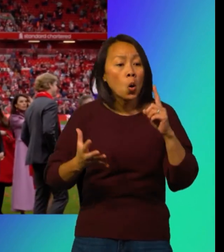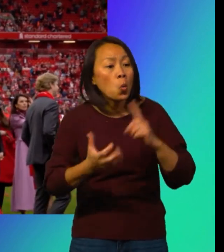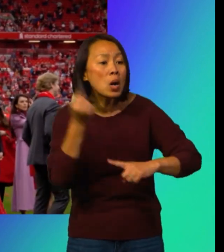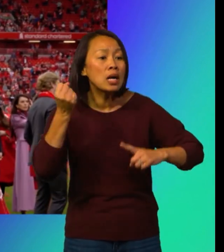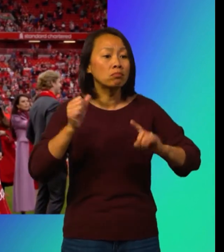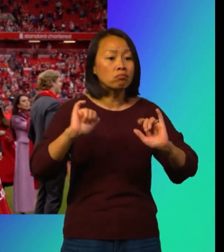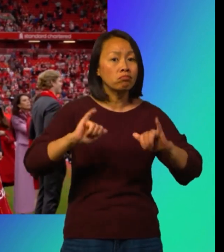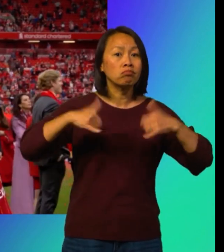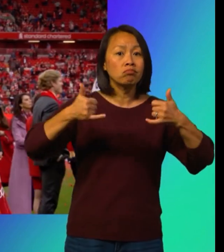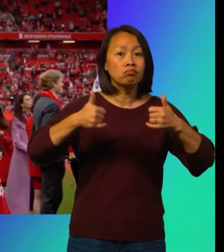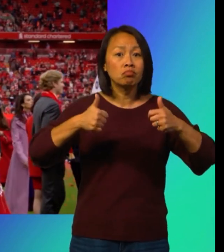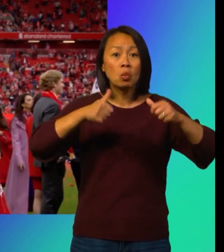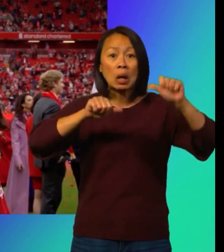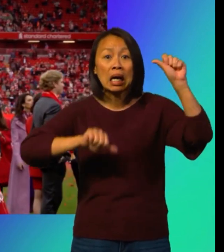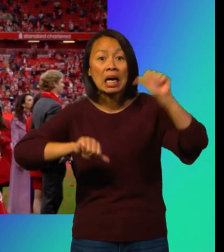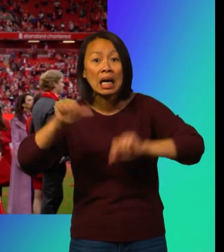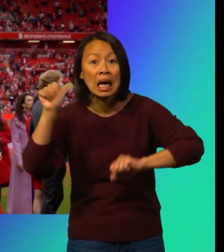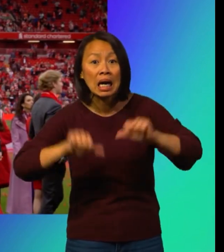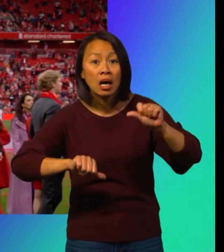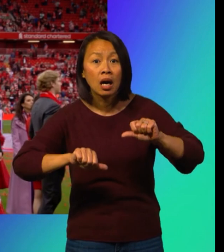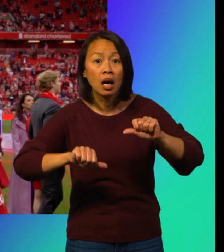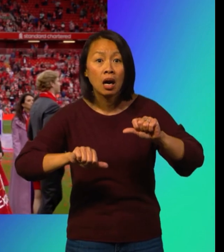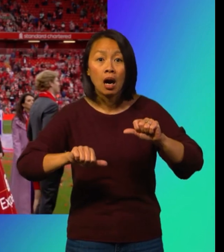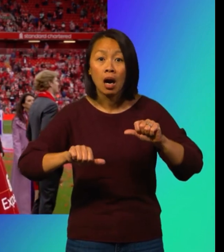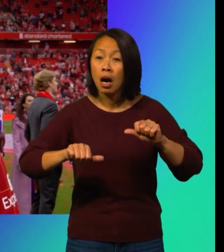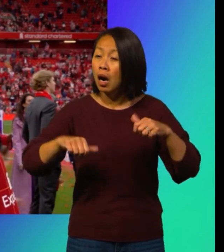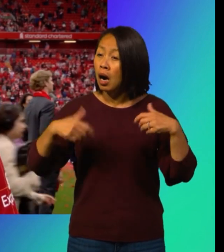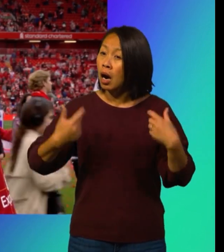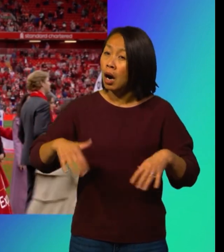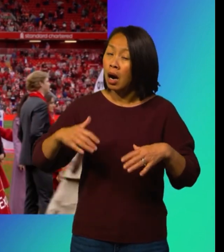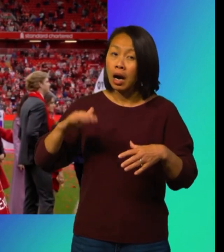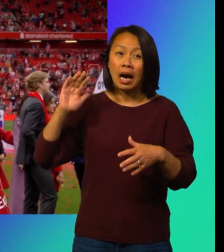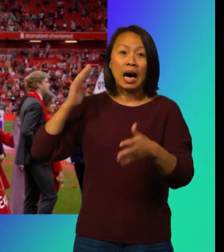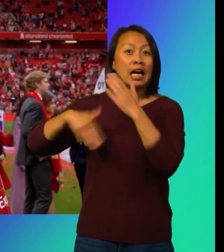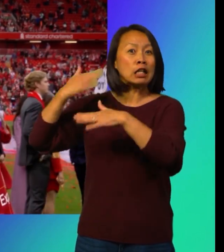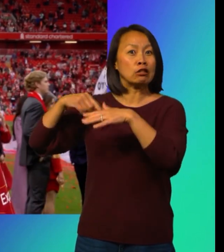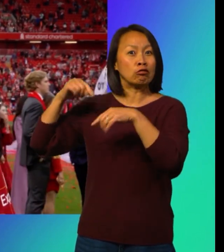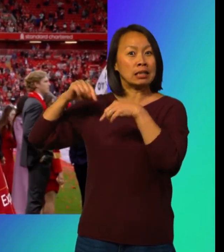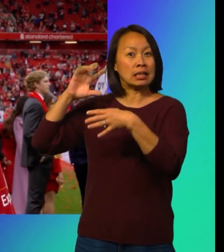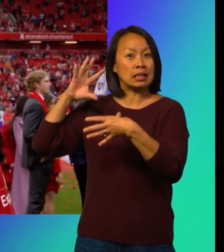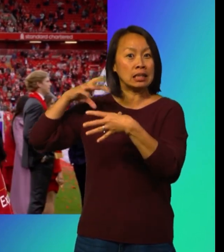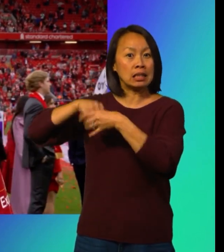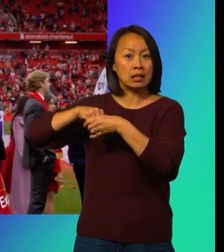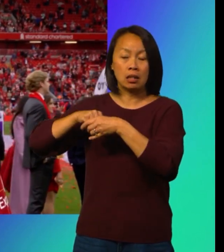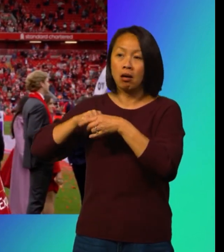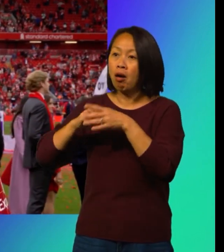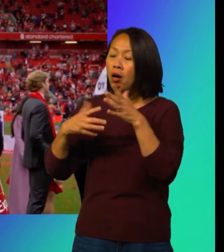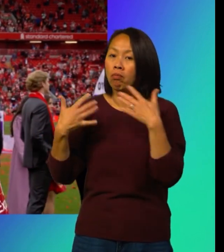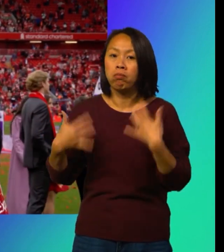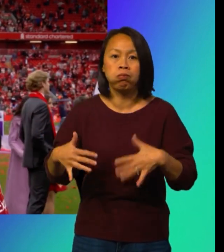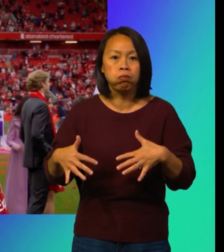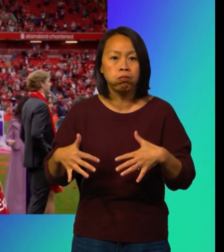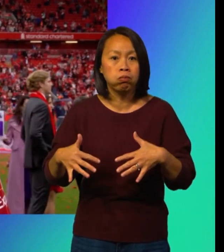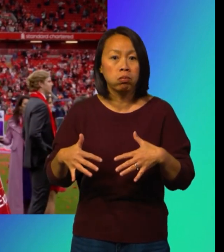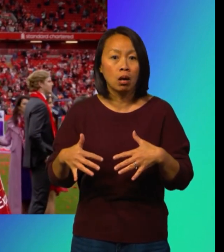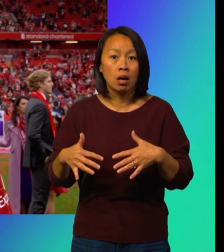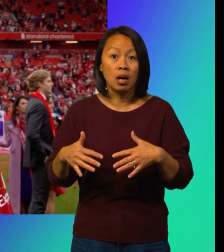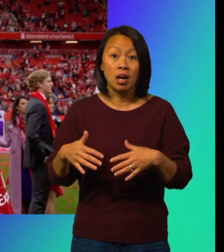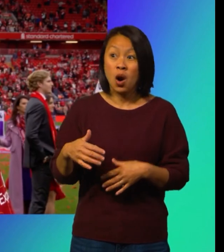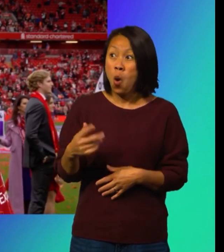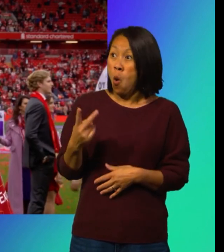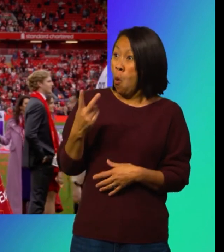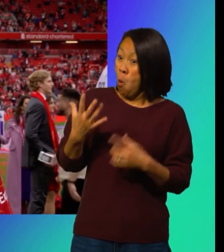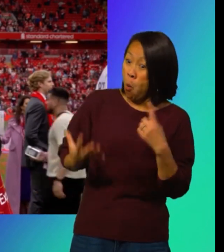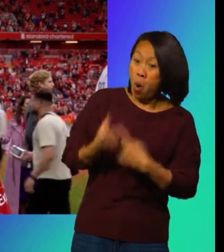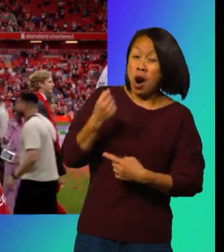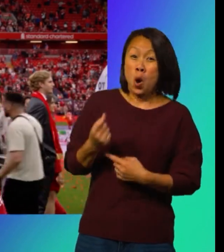special. To win a trophy or the league at any club, to win it at a club with so much history in such an important